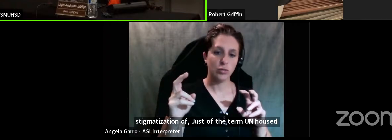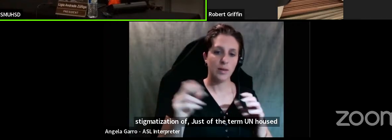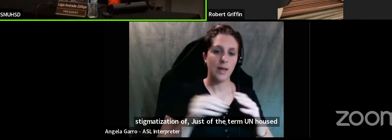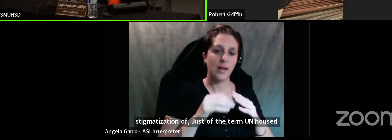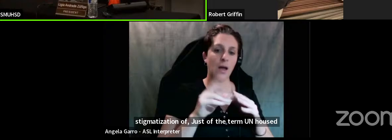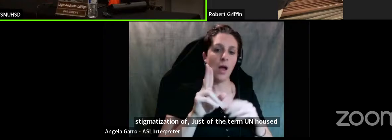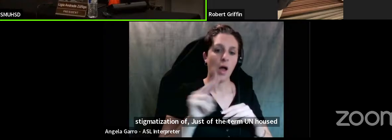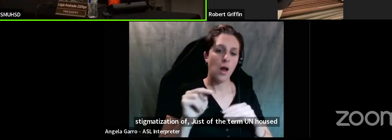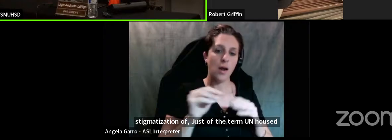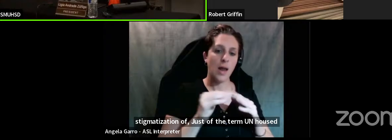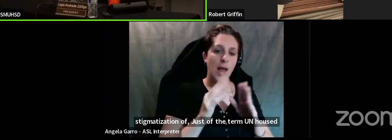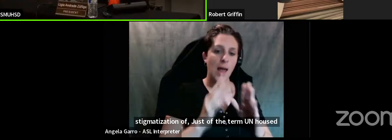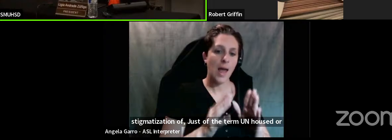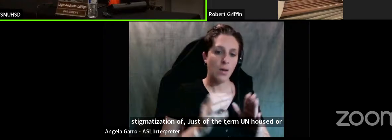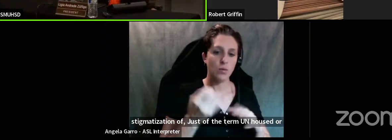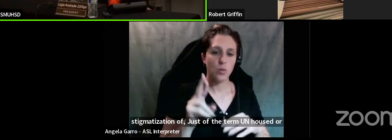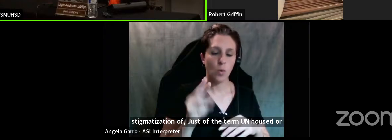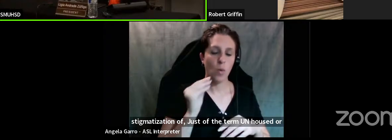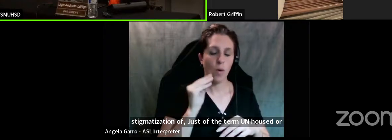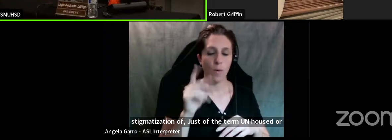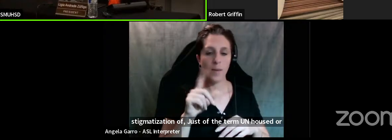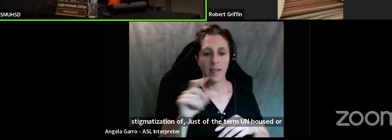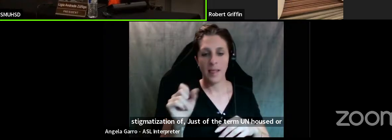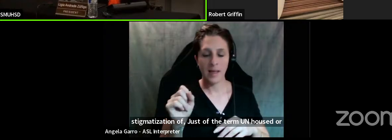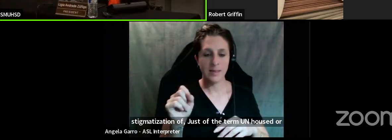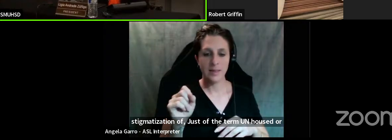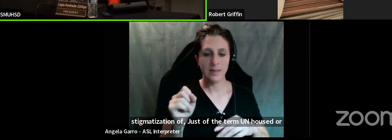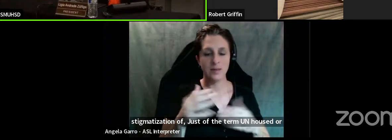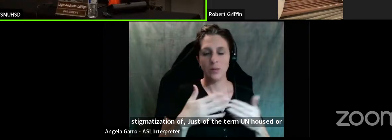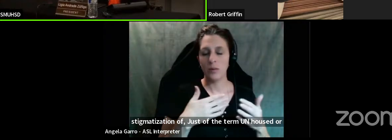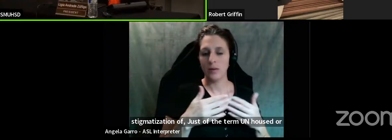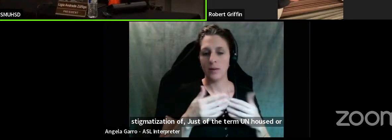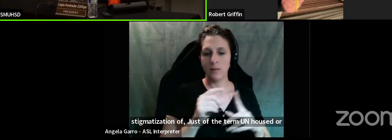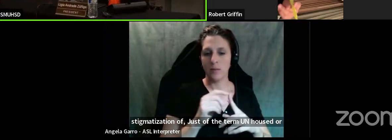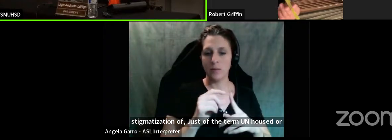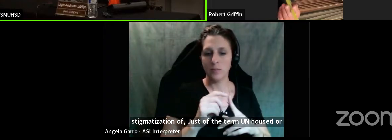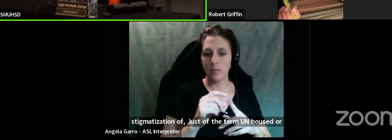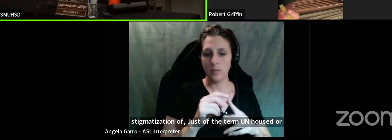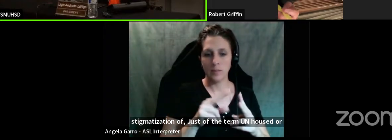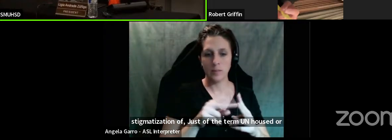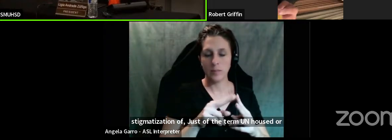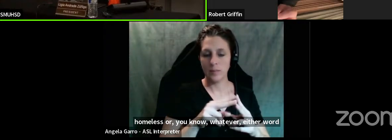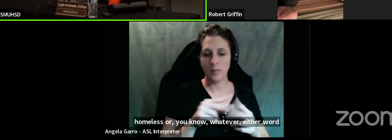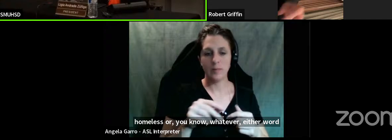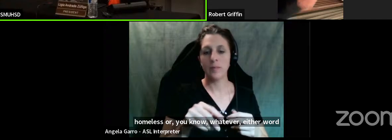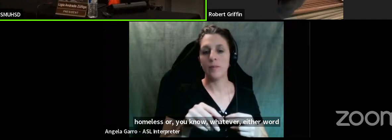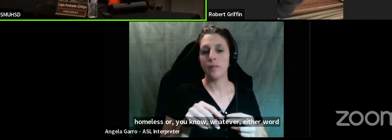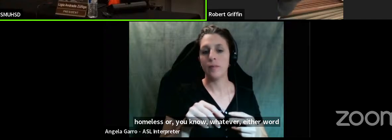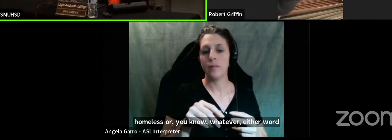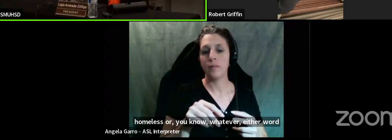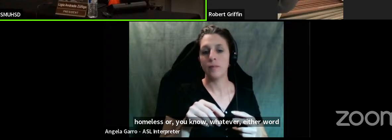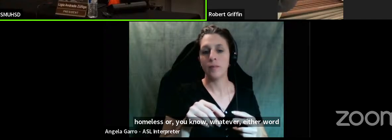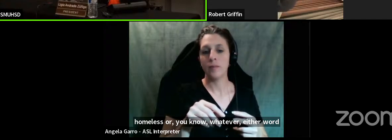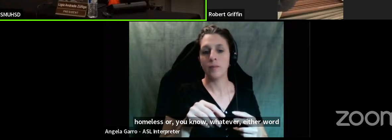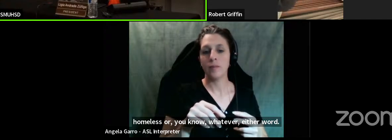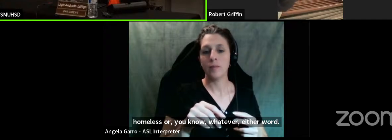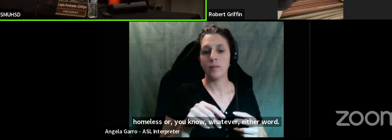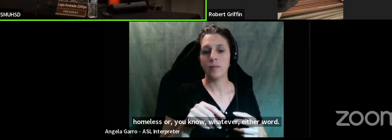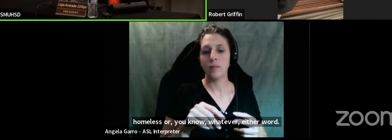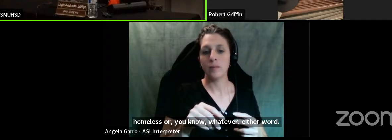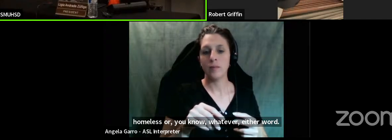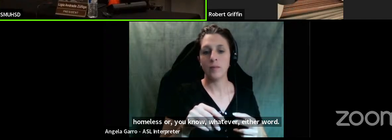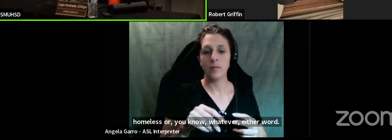or whatever, either word. And I guess I am just curious, or